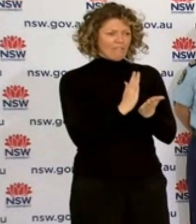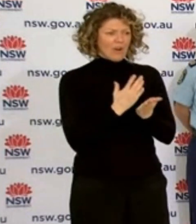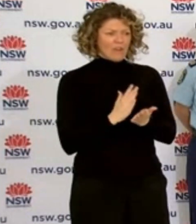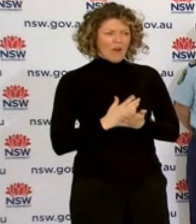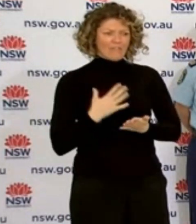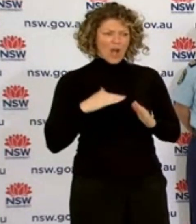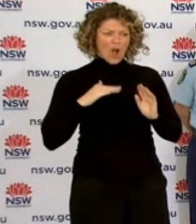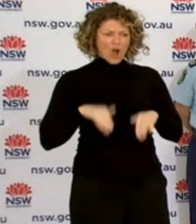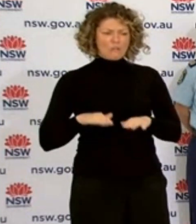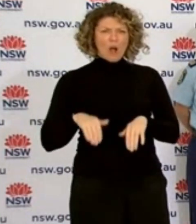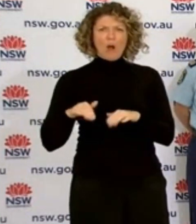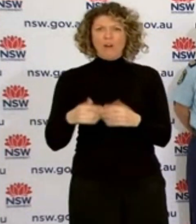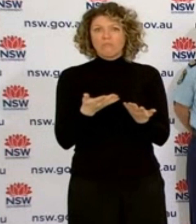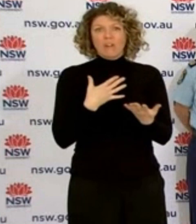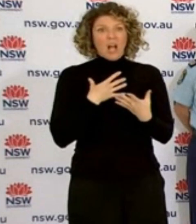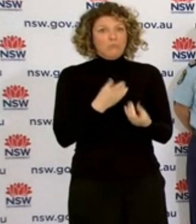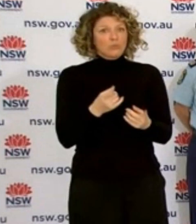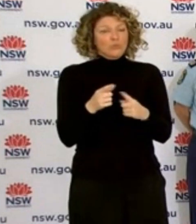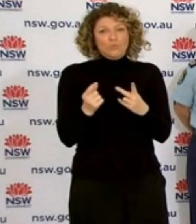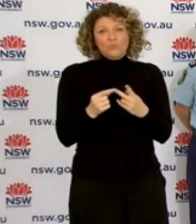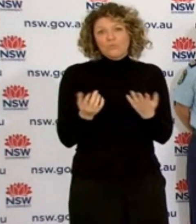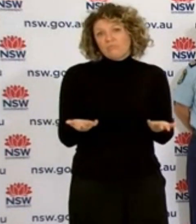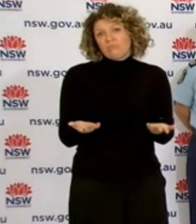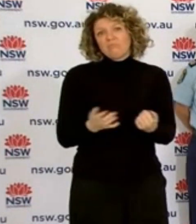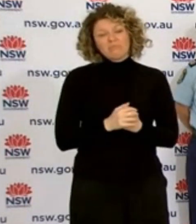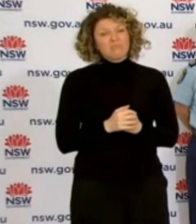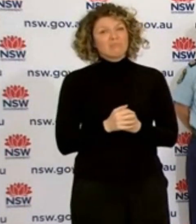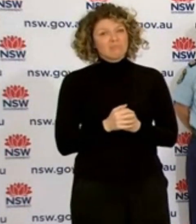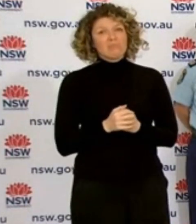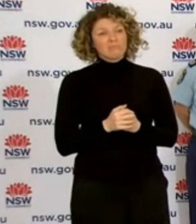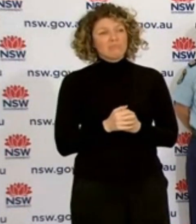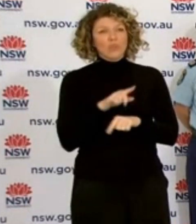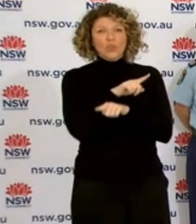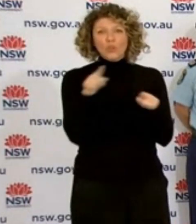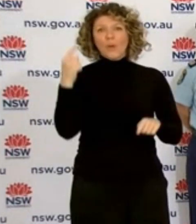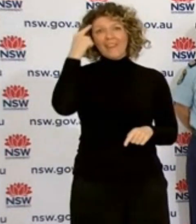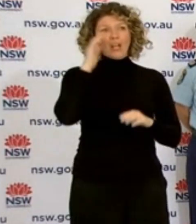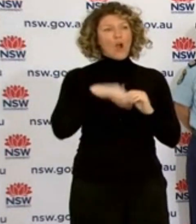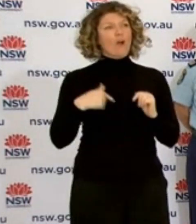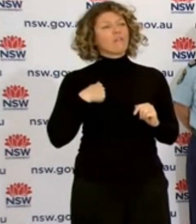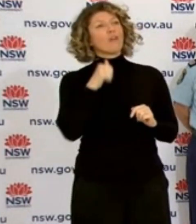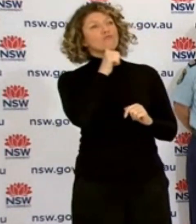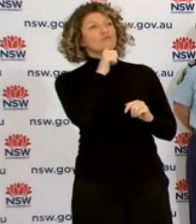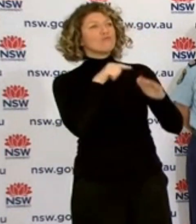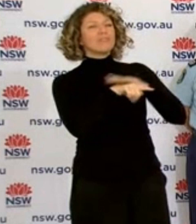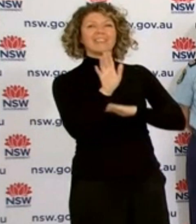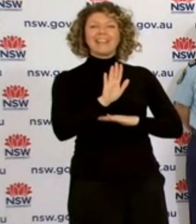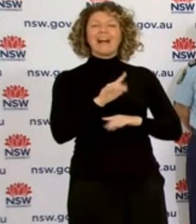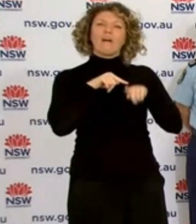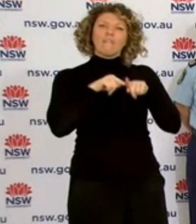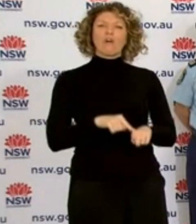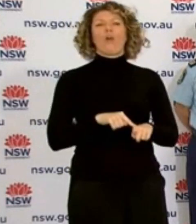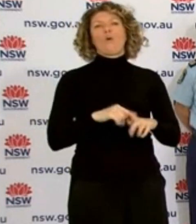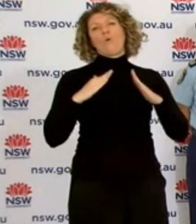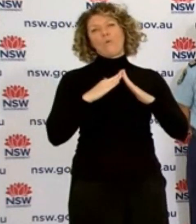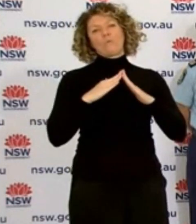a choice at the moment. And the choice I'm urging the community to do is stay with the health orders,